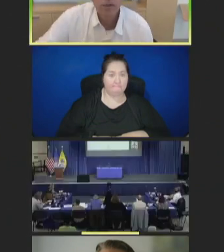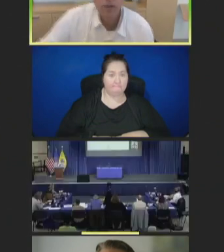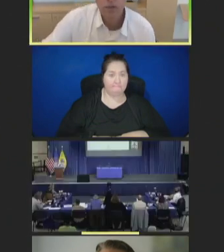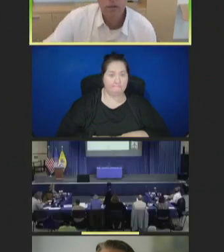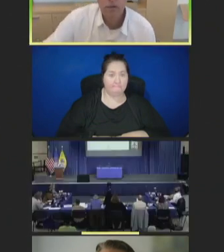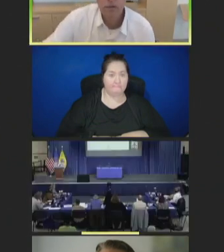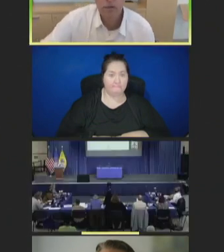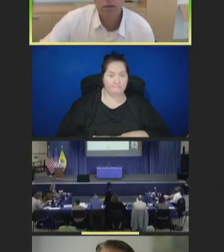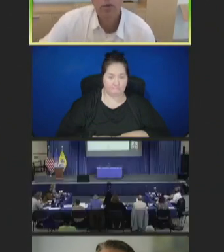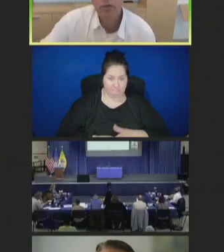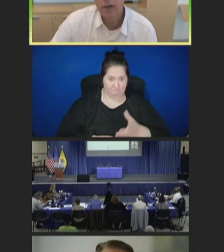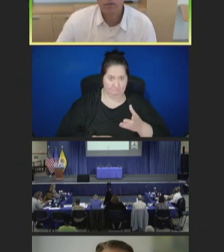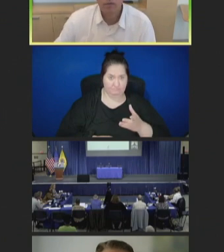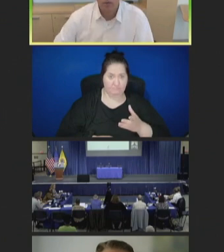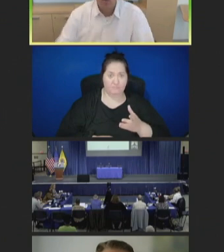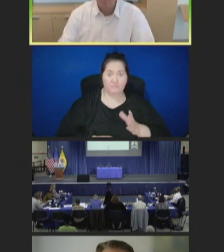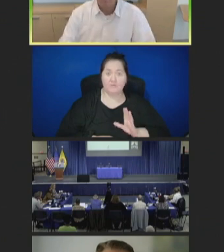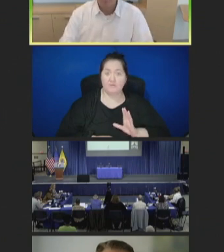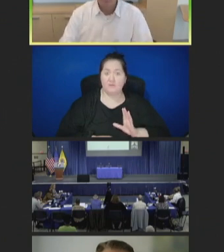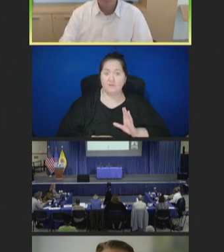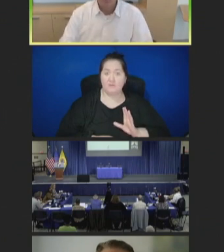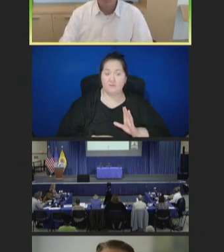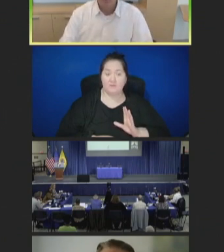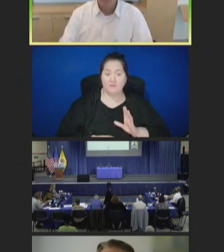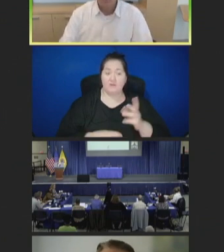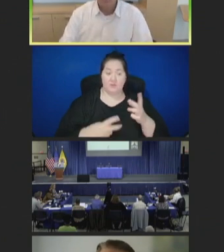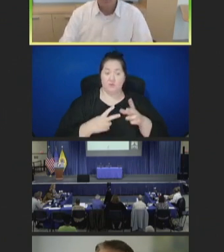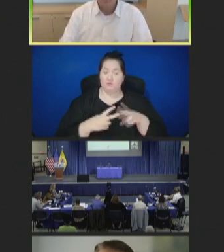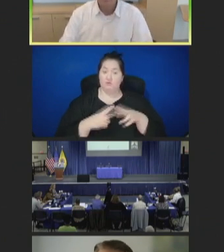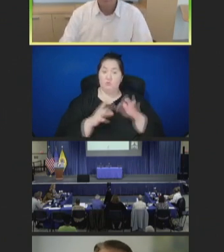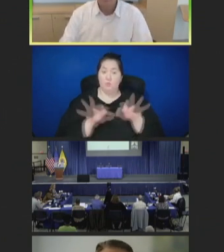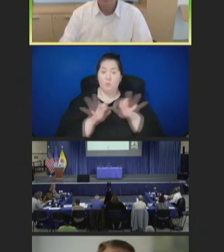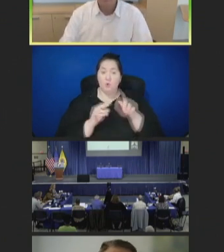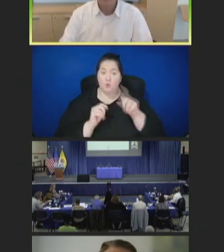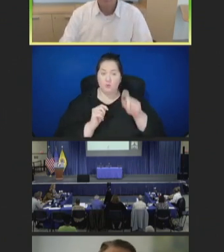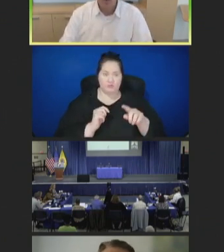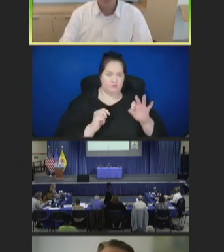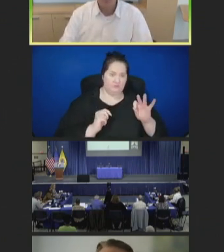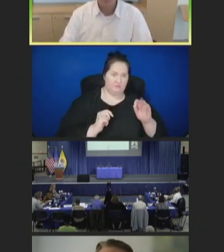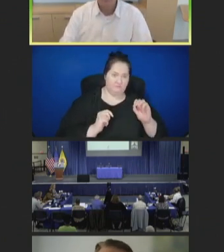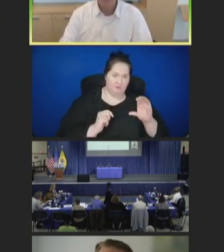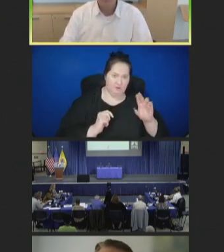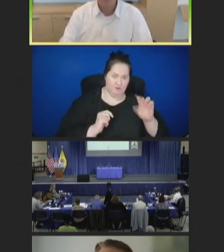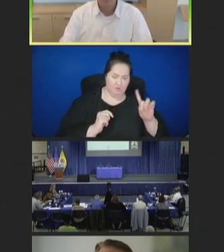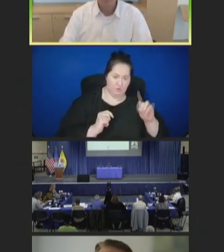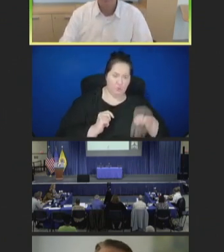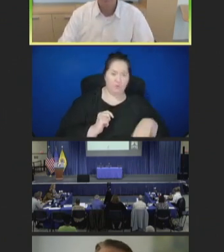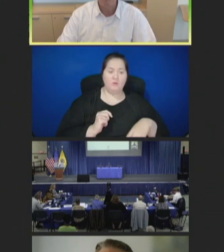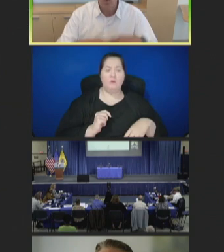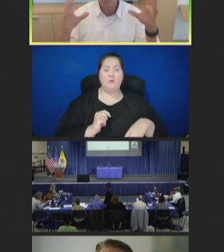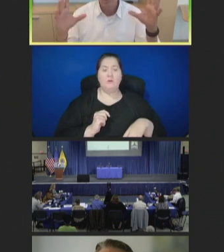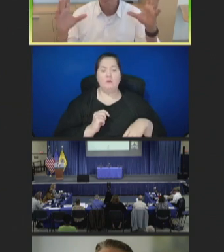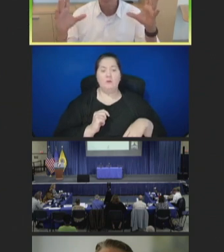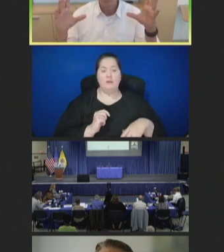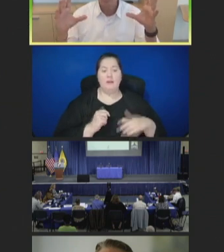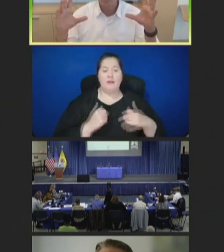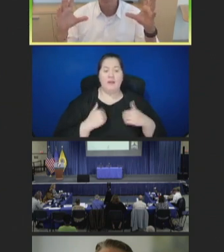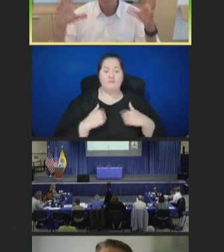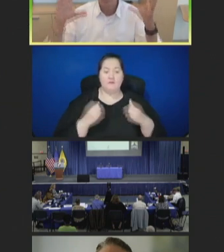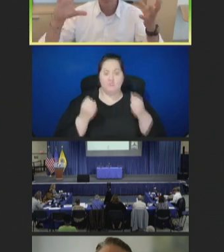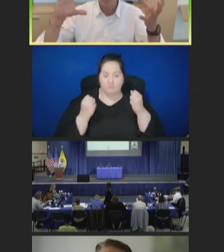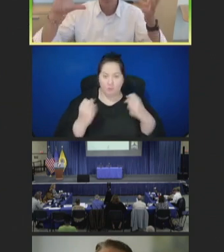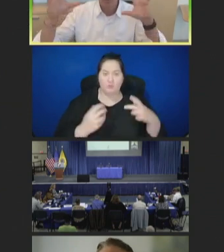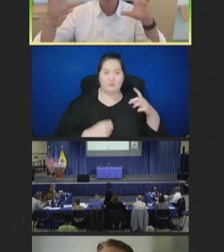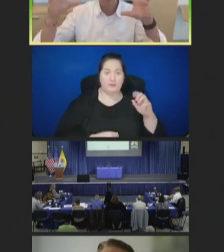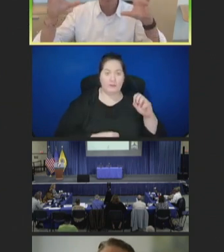I Please. think that those are two very important questions. I think that the notion indeed of having multiple epitopes that